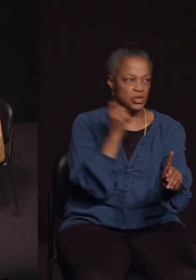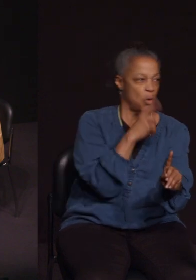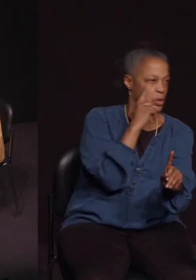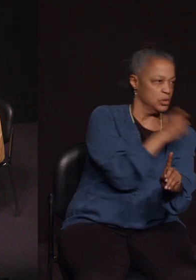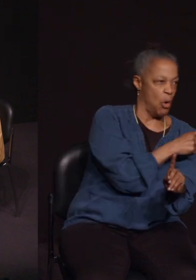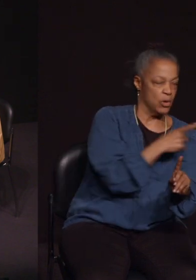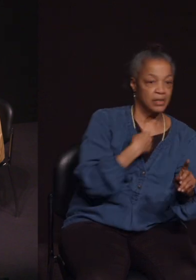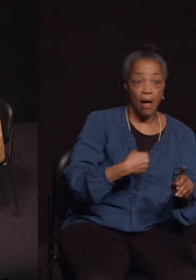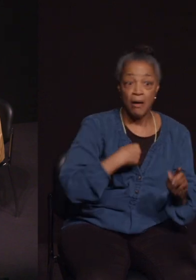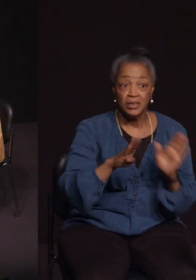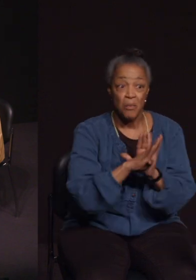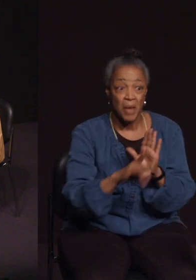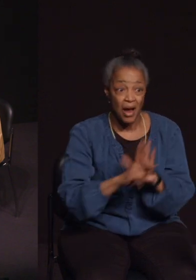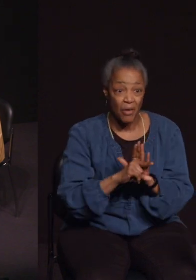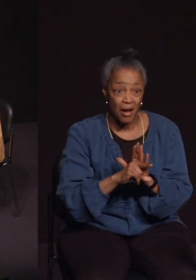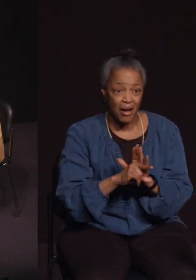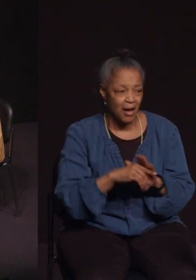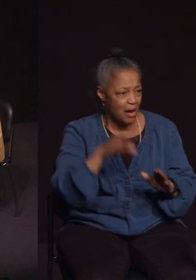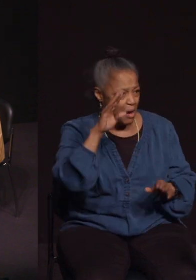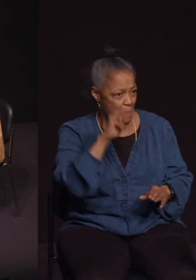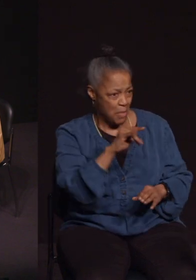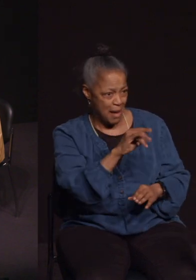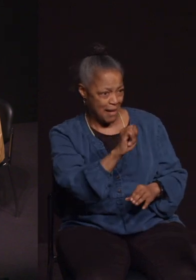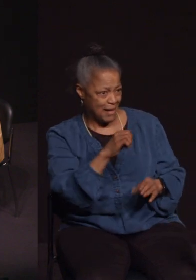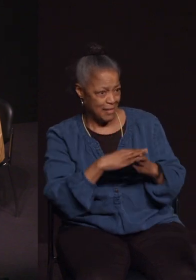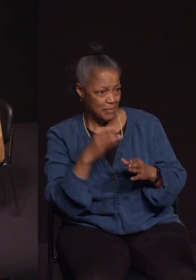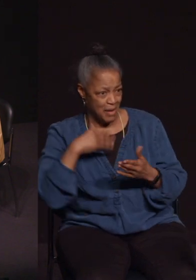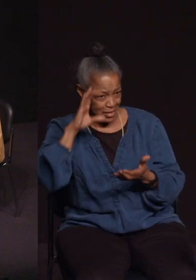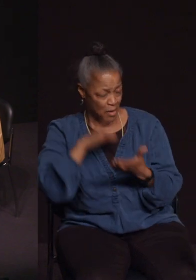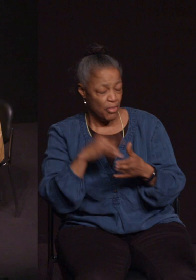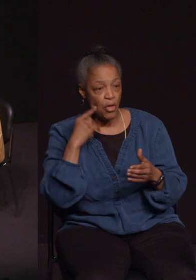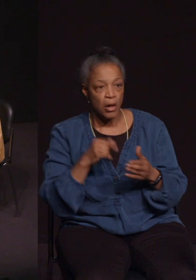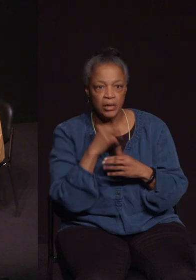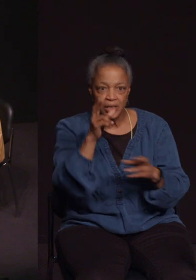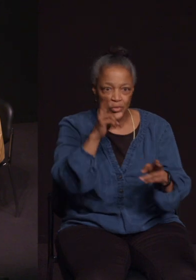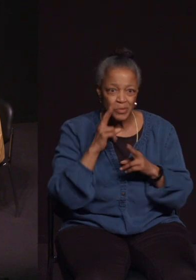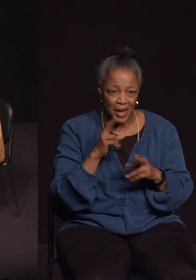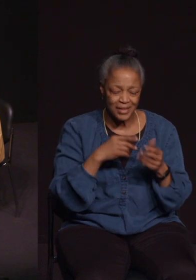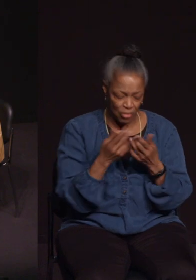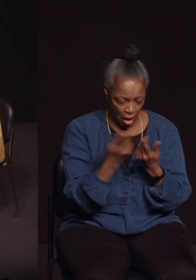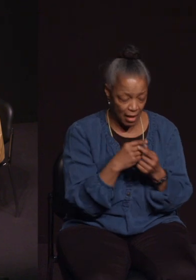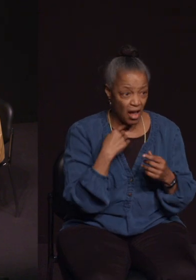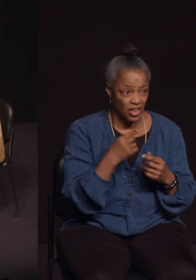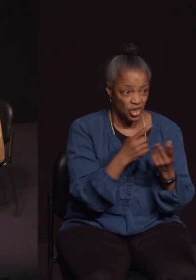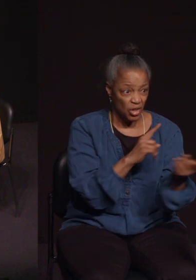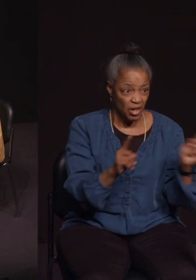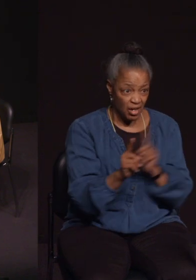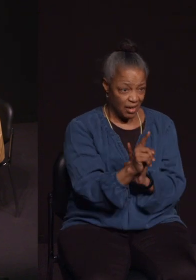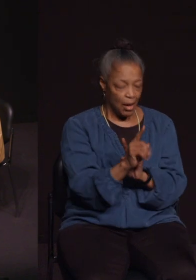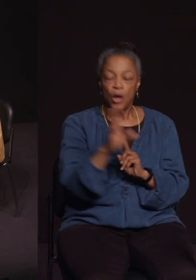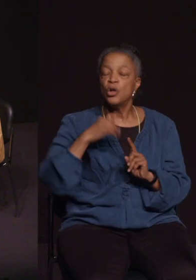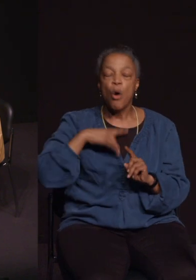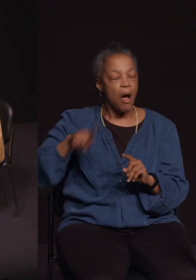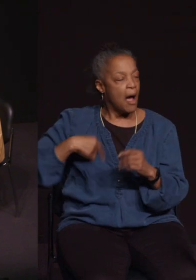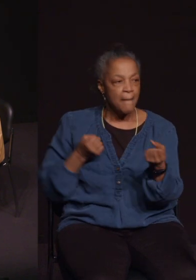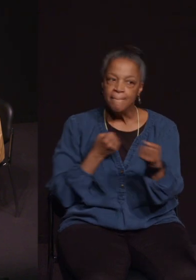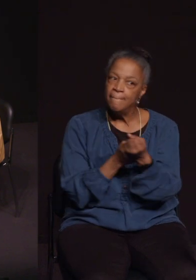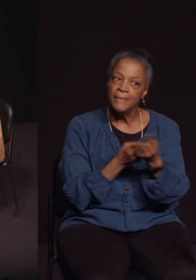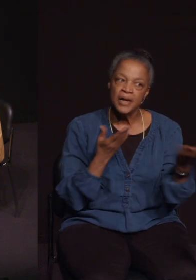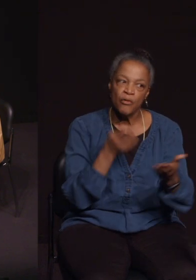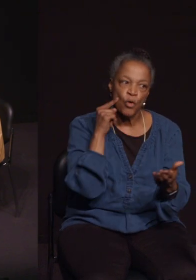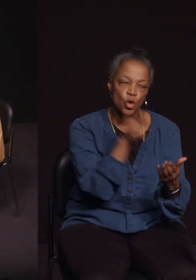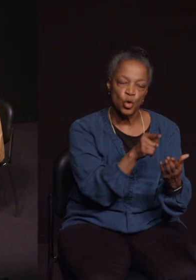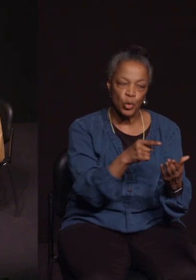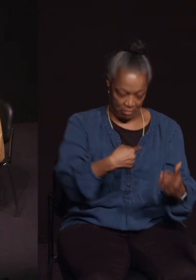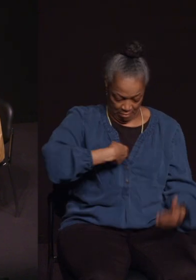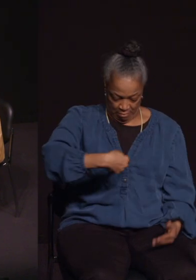background. And he thought it was disrespectful because he feel like I should be behind you. Nah, I'm your reinforcement. I got your back.